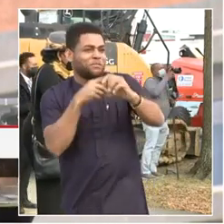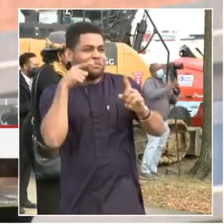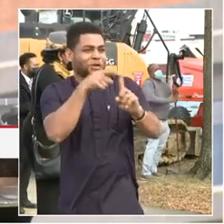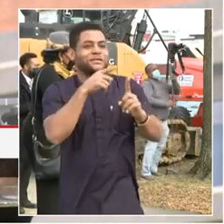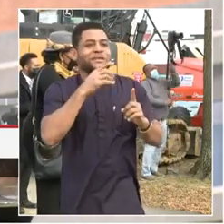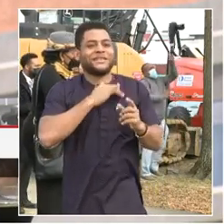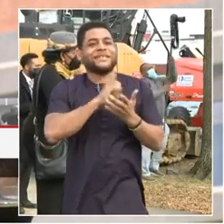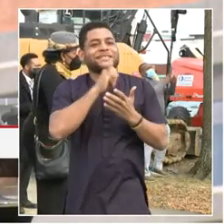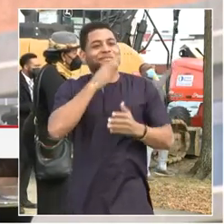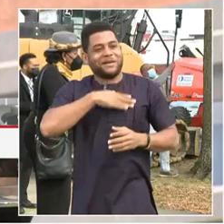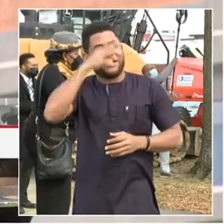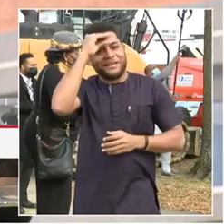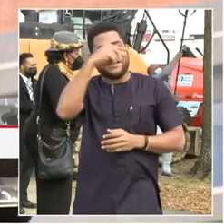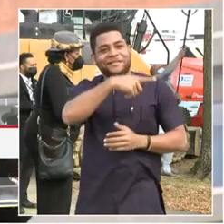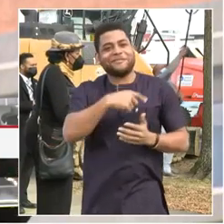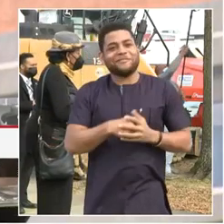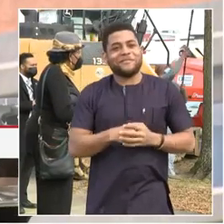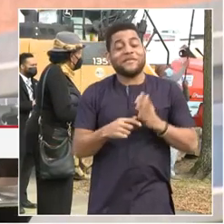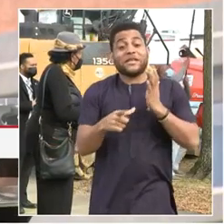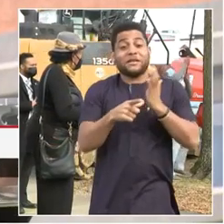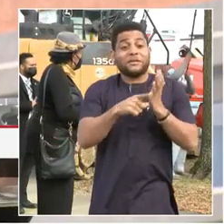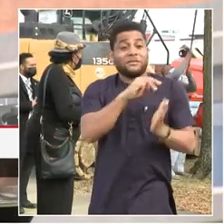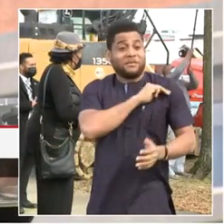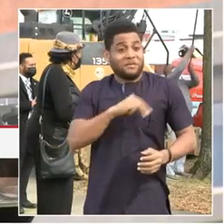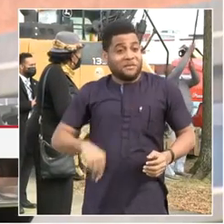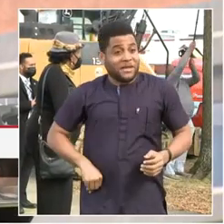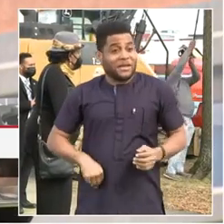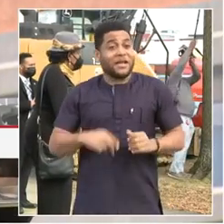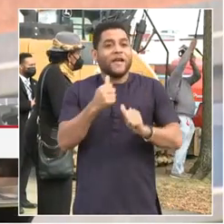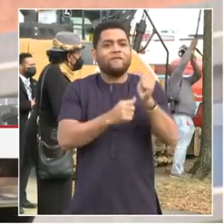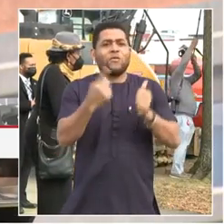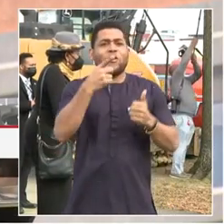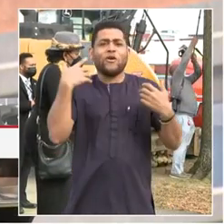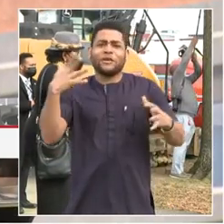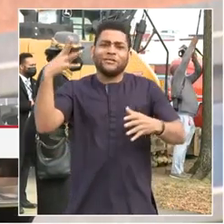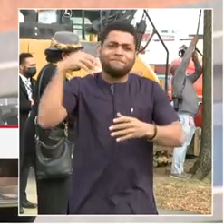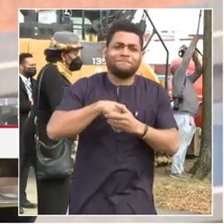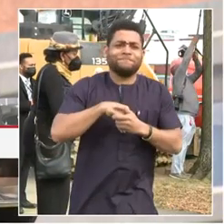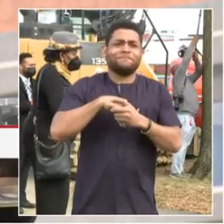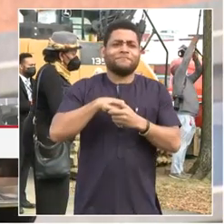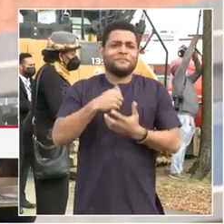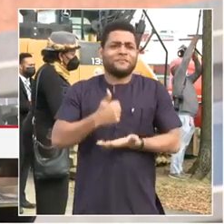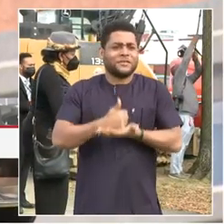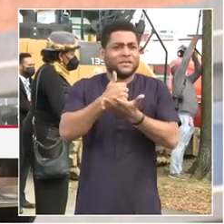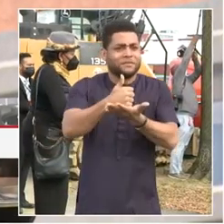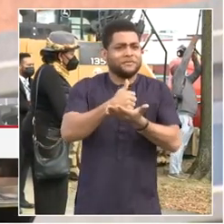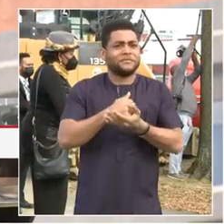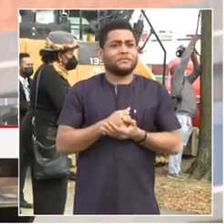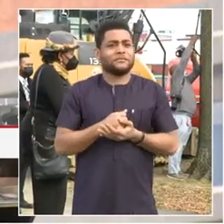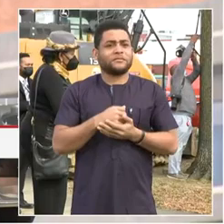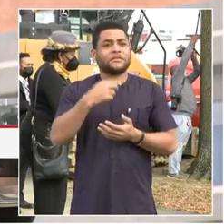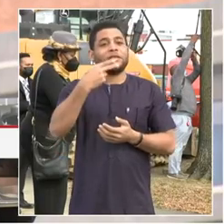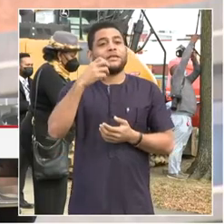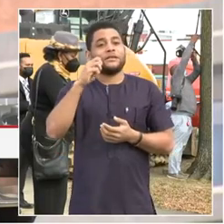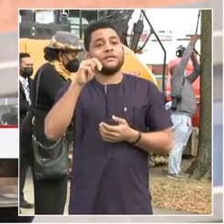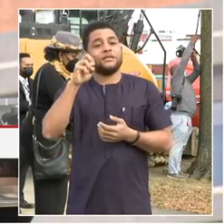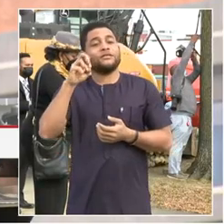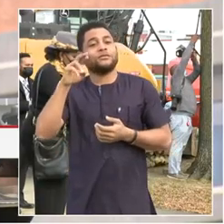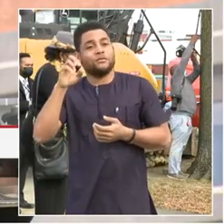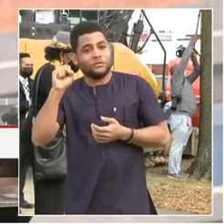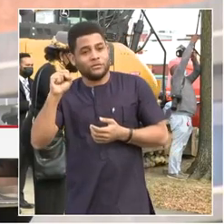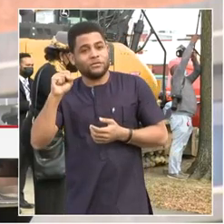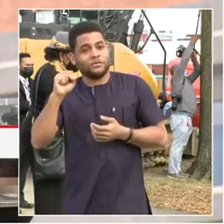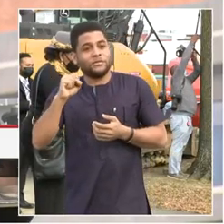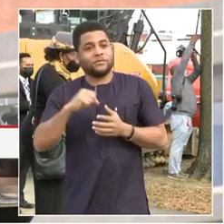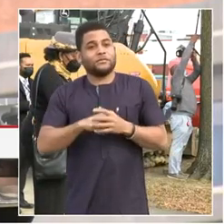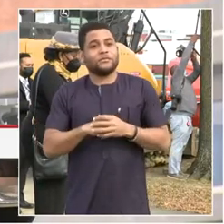Deputy Mayor, and all who was involved. I see we also have Councilmember Christina Henderson here as well. But I want to give a special thank